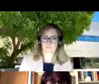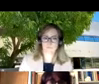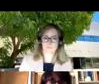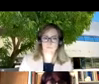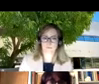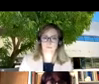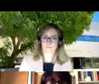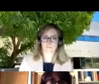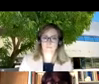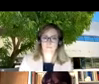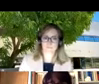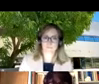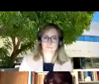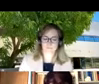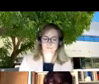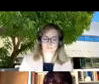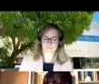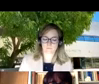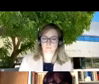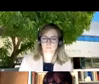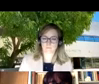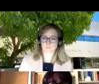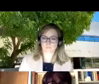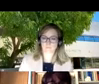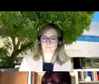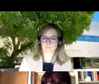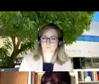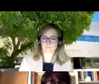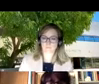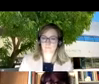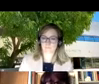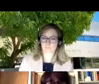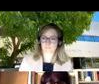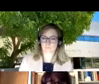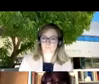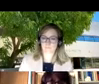their domestic jurisdiction, through, for instance, the provision for the